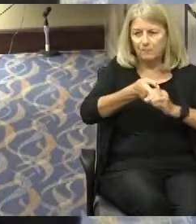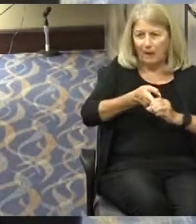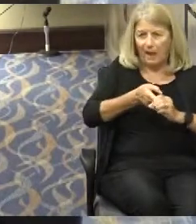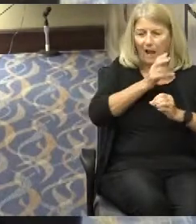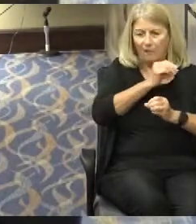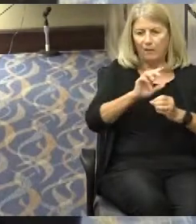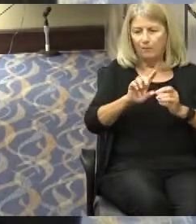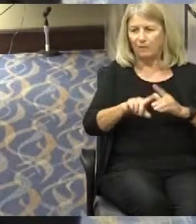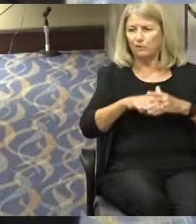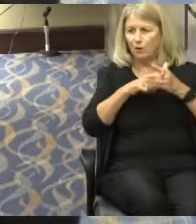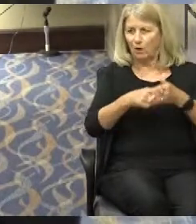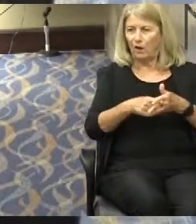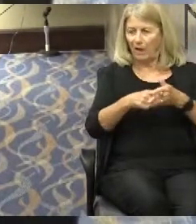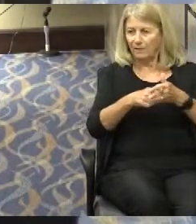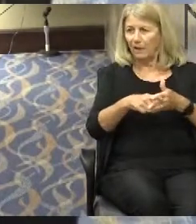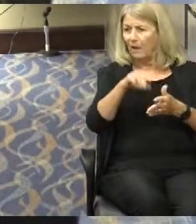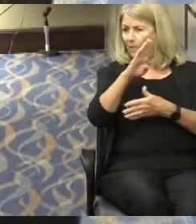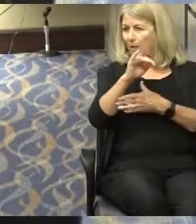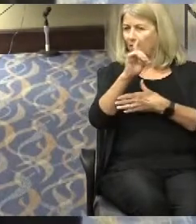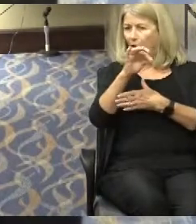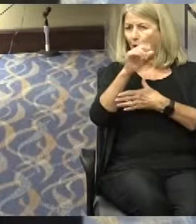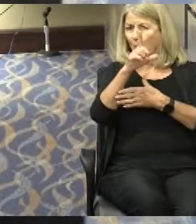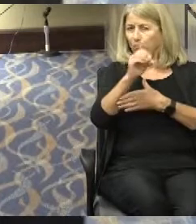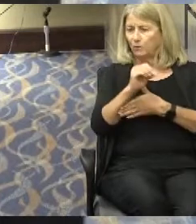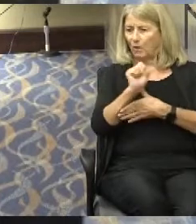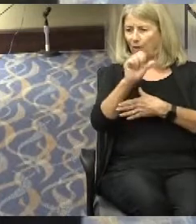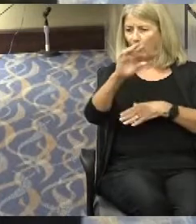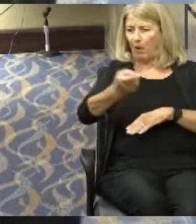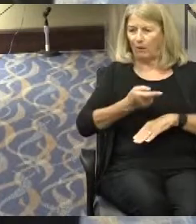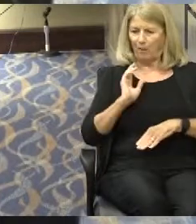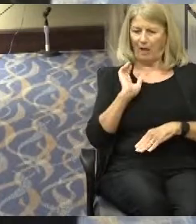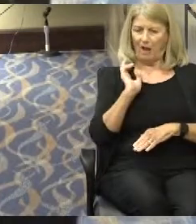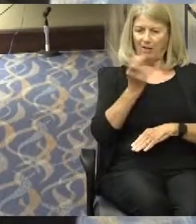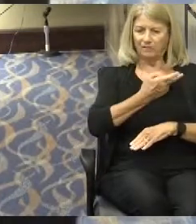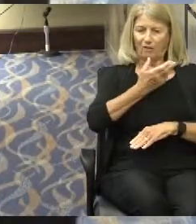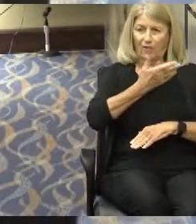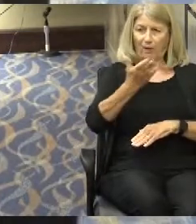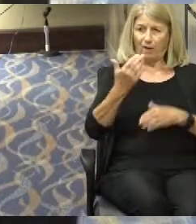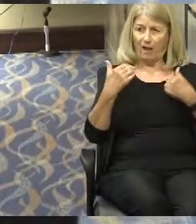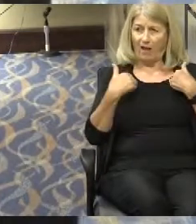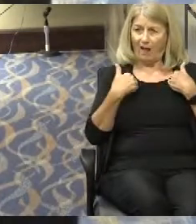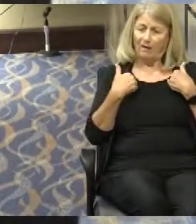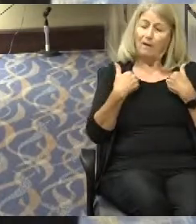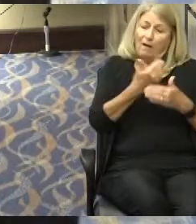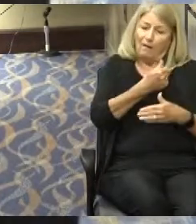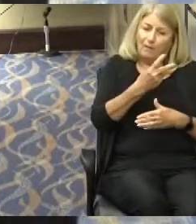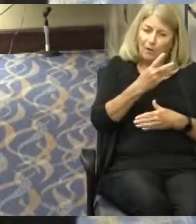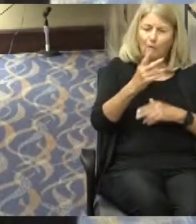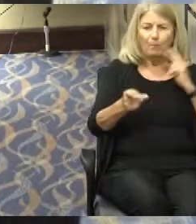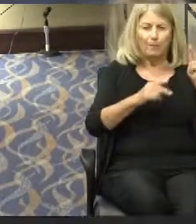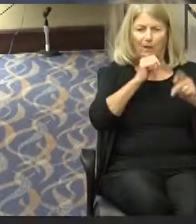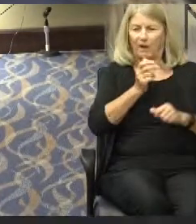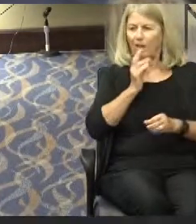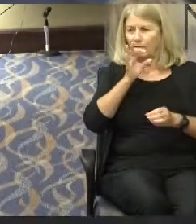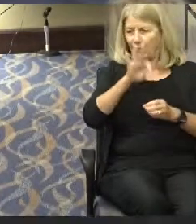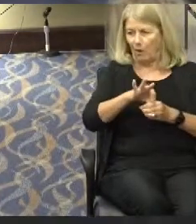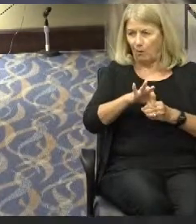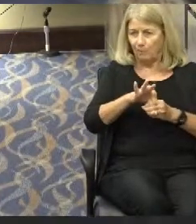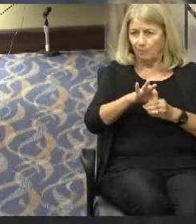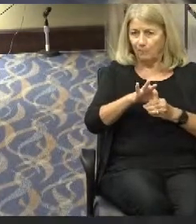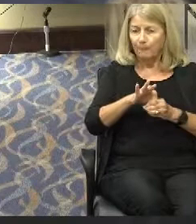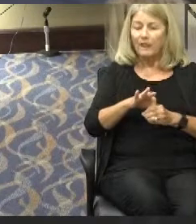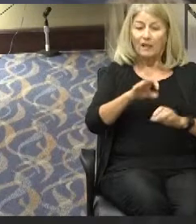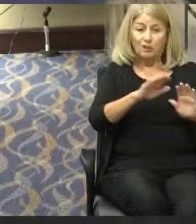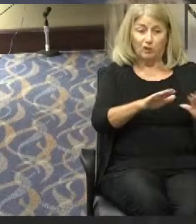at Bubba's. They welcomed us there. And we had a few people they didn't vote. And we collected 269